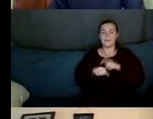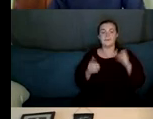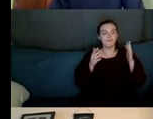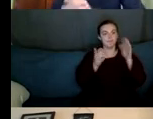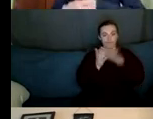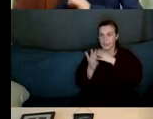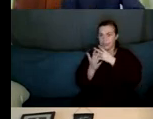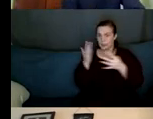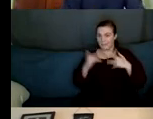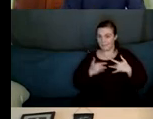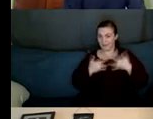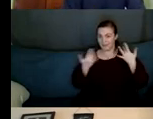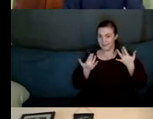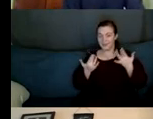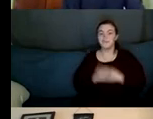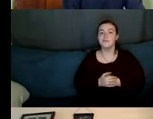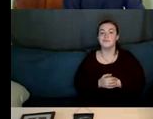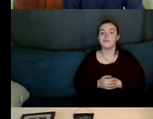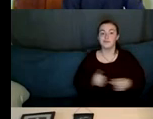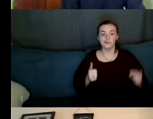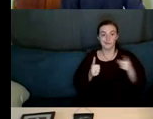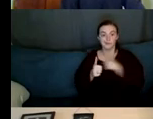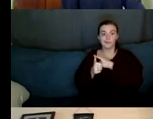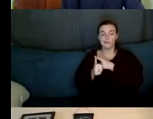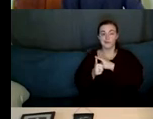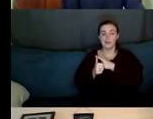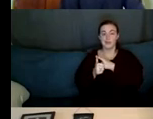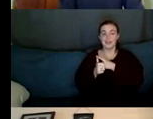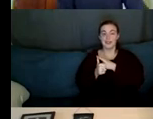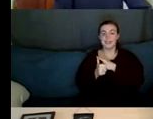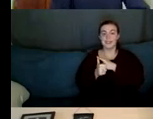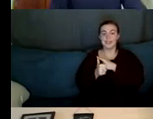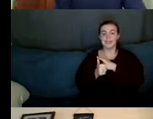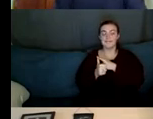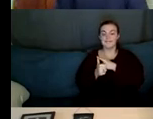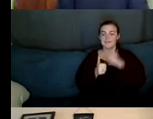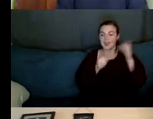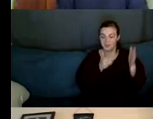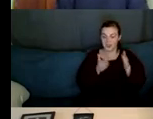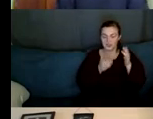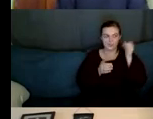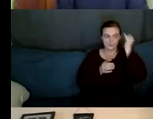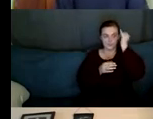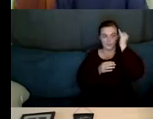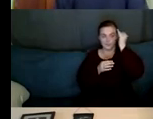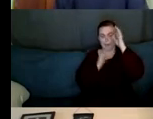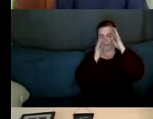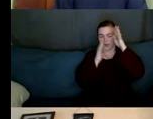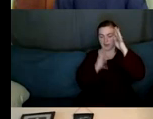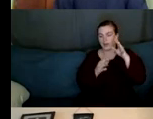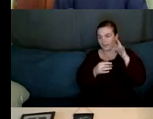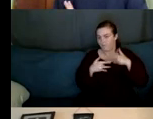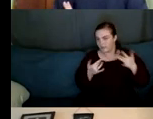event. So the first component when we are scheduling this here imaginary event, and again, I